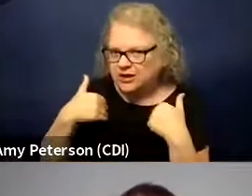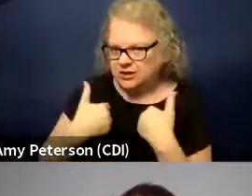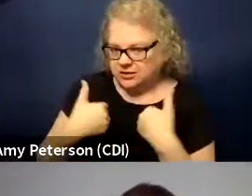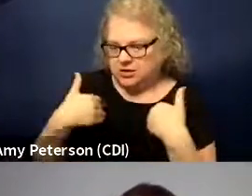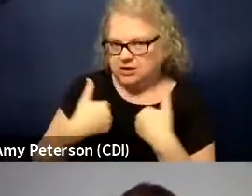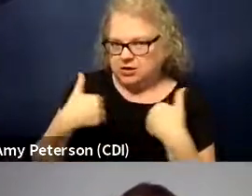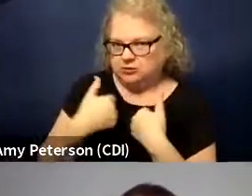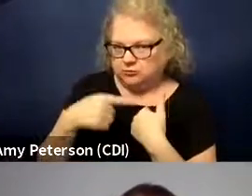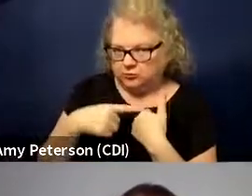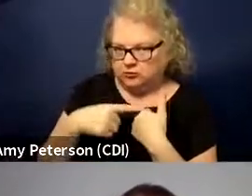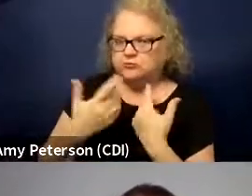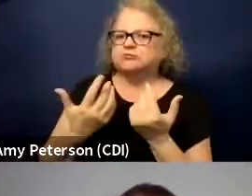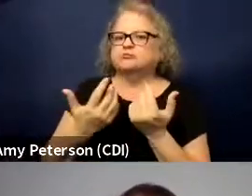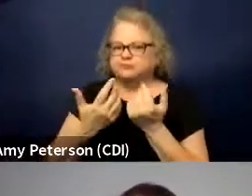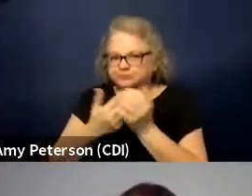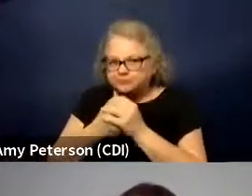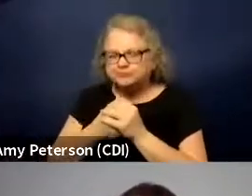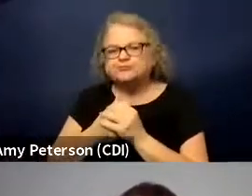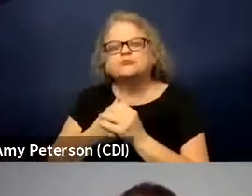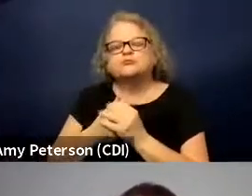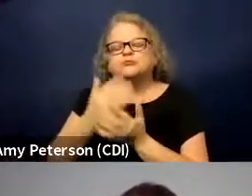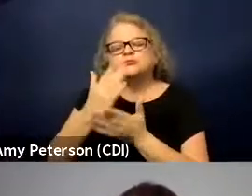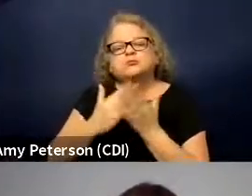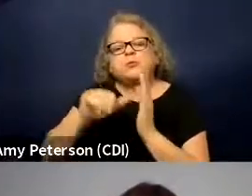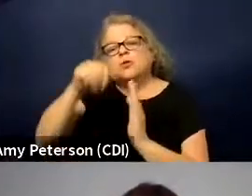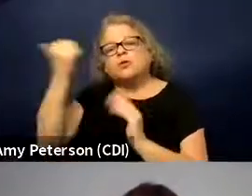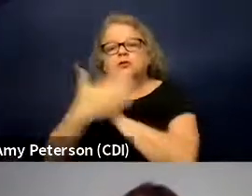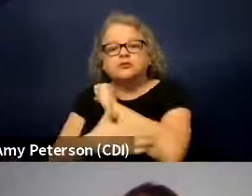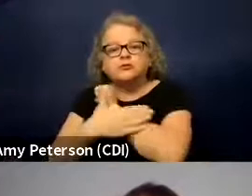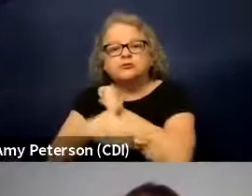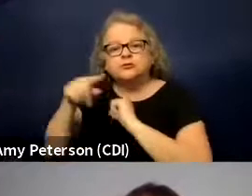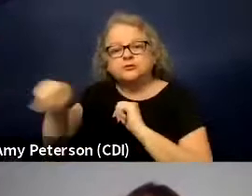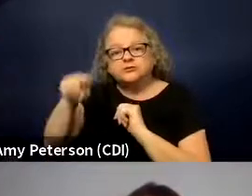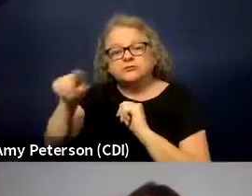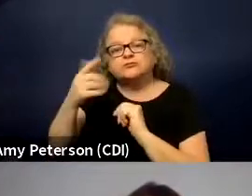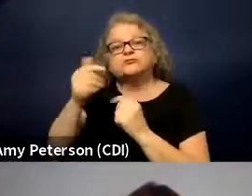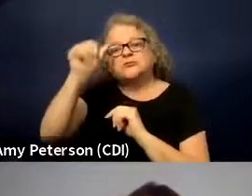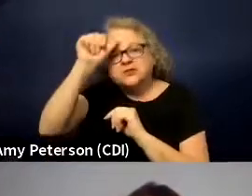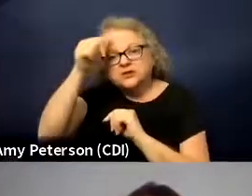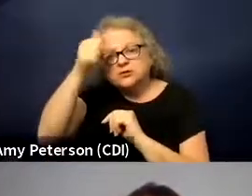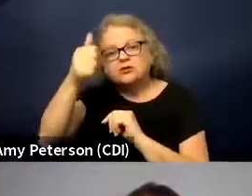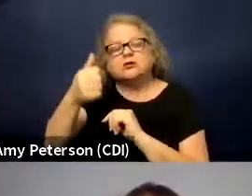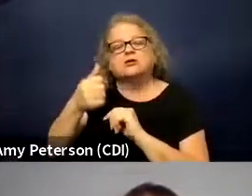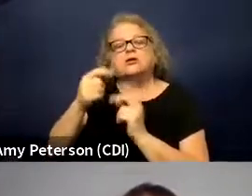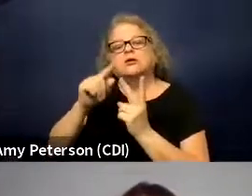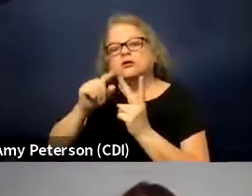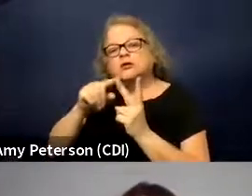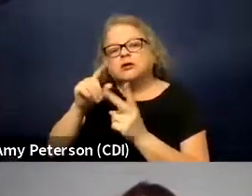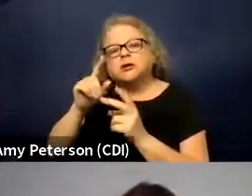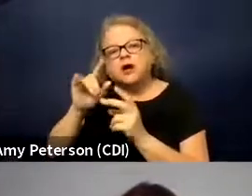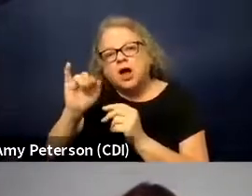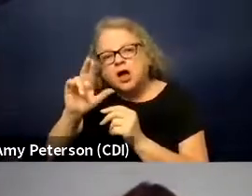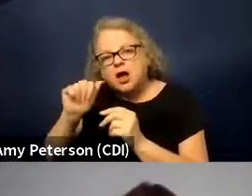and Iran that found ivermectin may benefit COVID patients. That's not